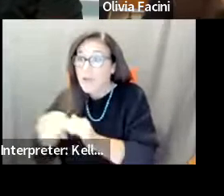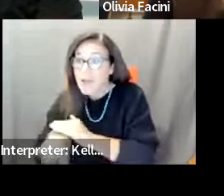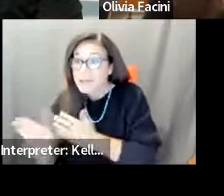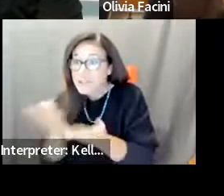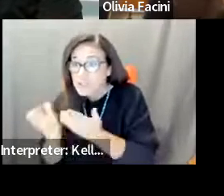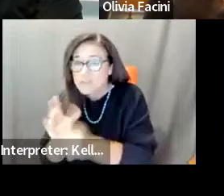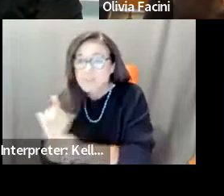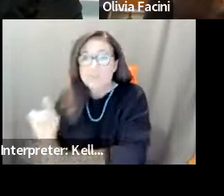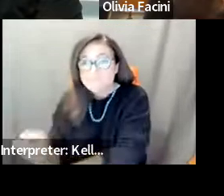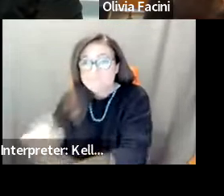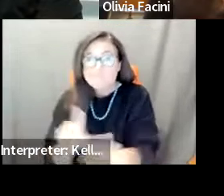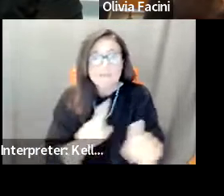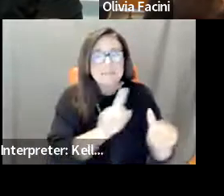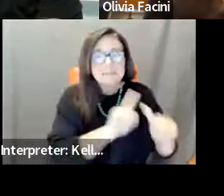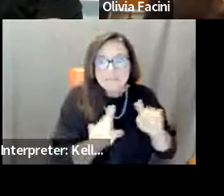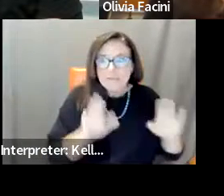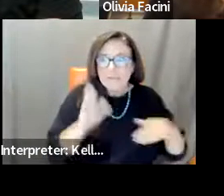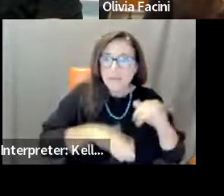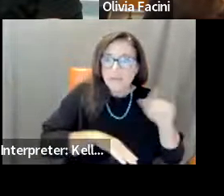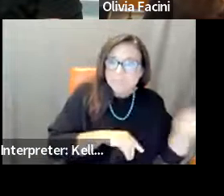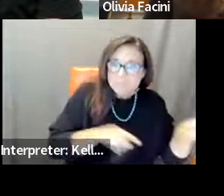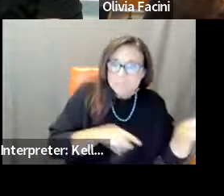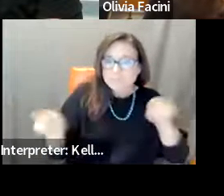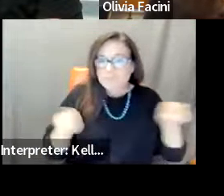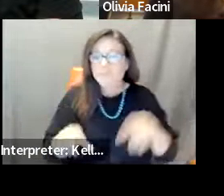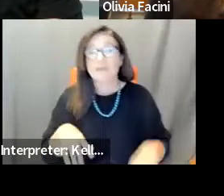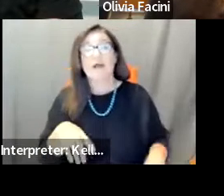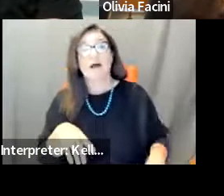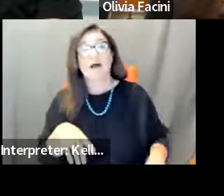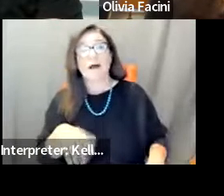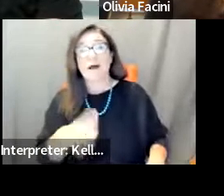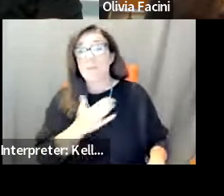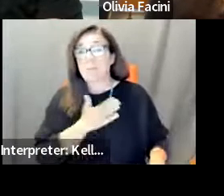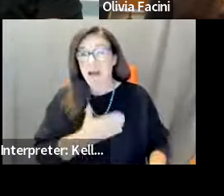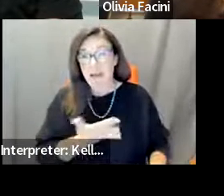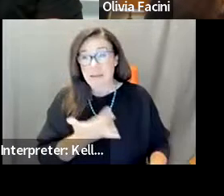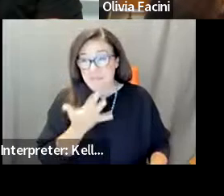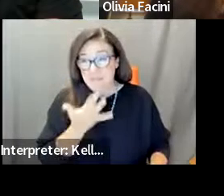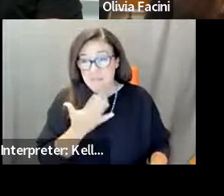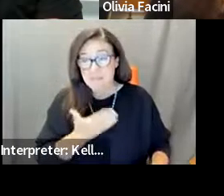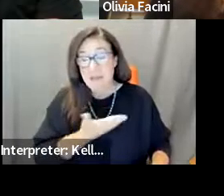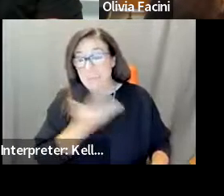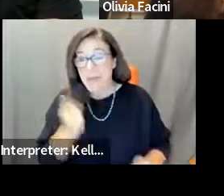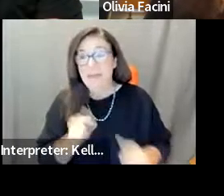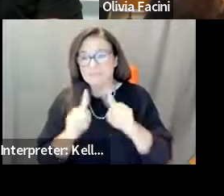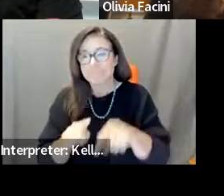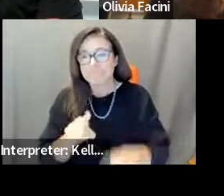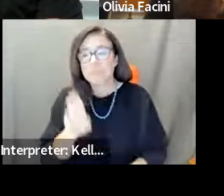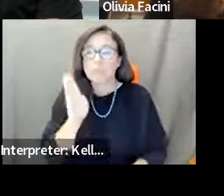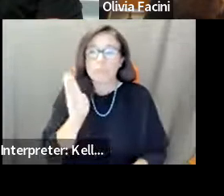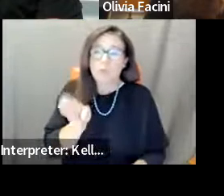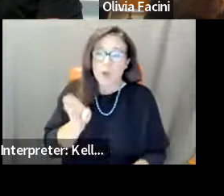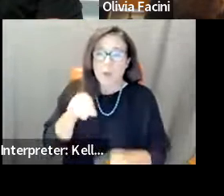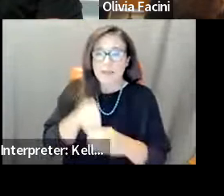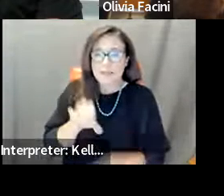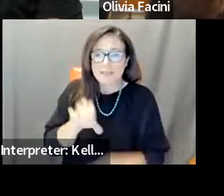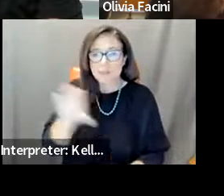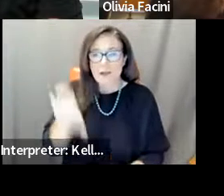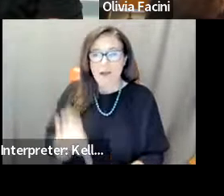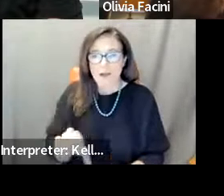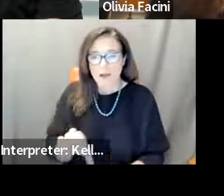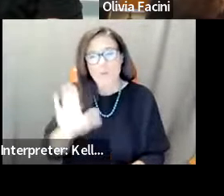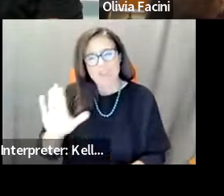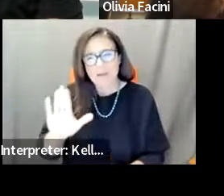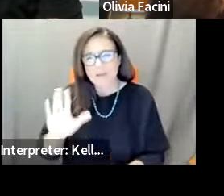when I see a show in Chicago with a Broadway in Chicago series. And so they have a